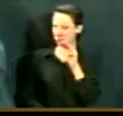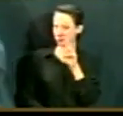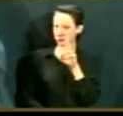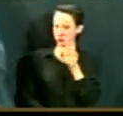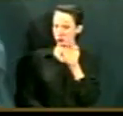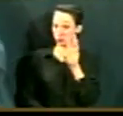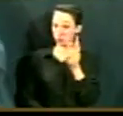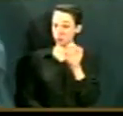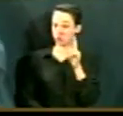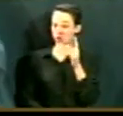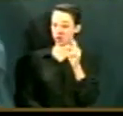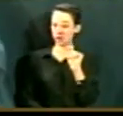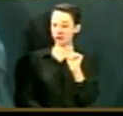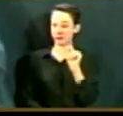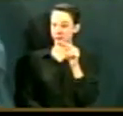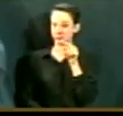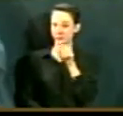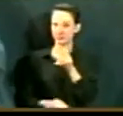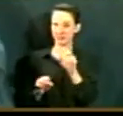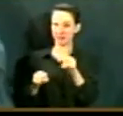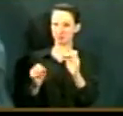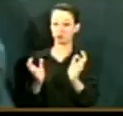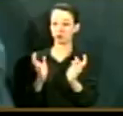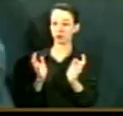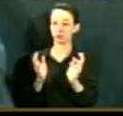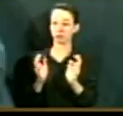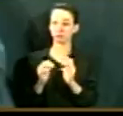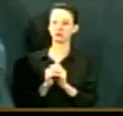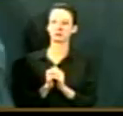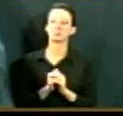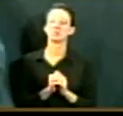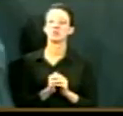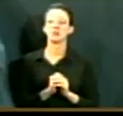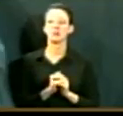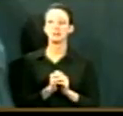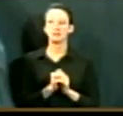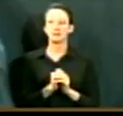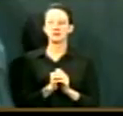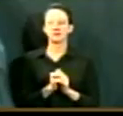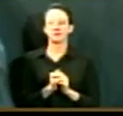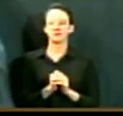He's welcome to chat with you, I'm sure, at some time about this. But